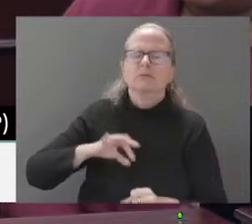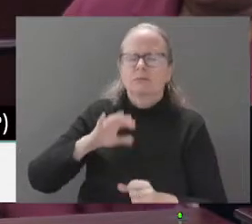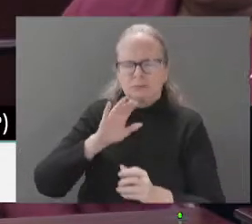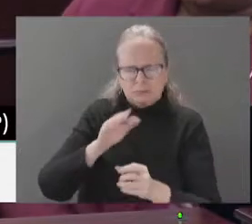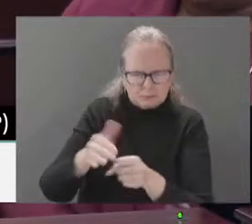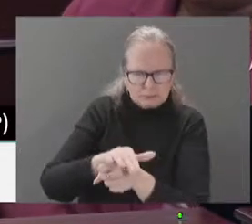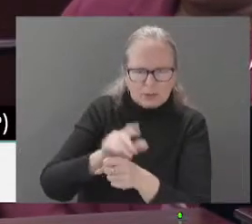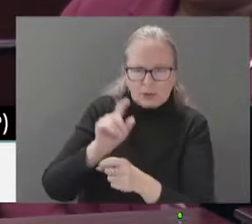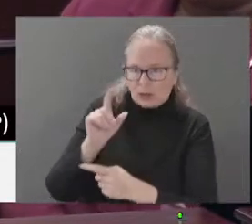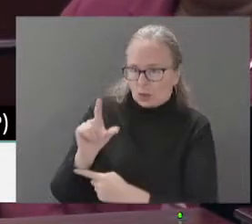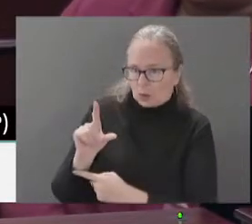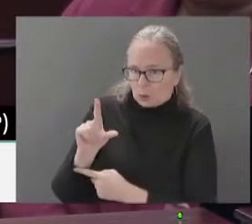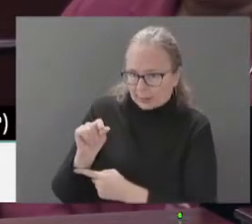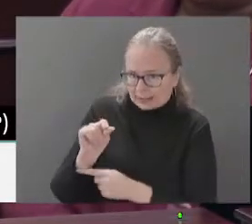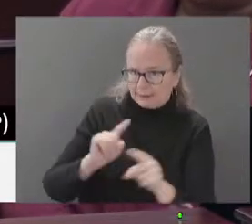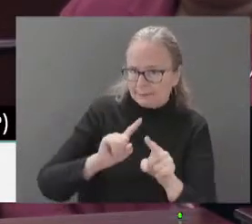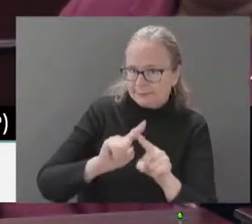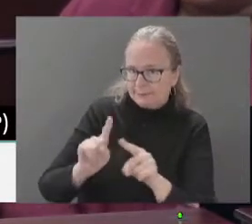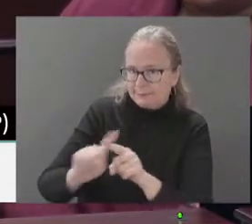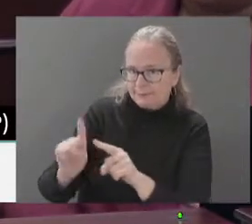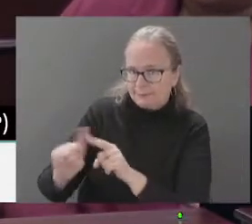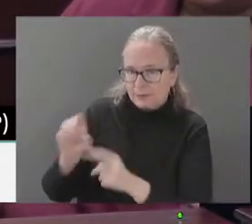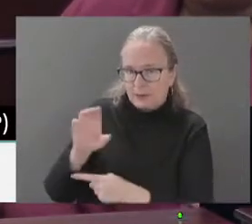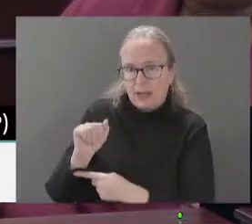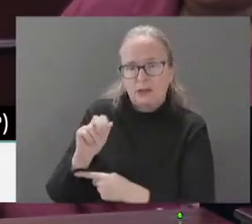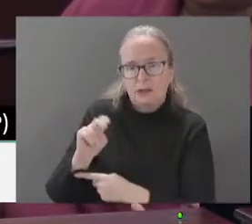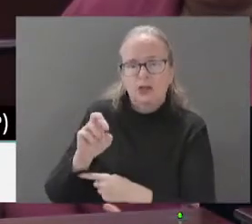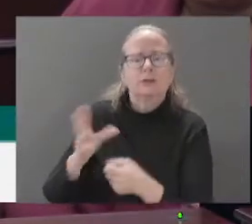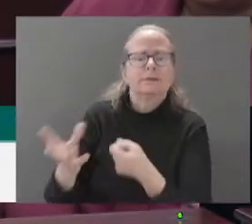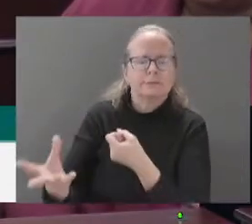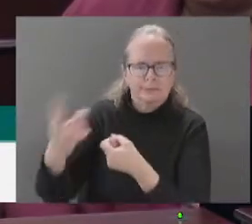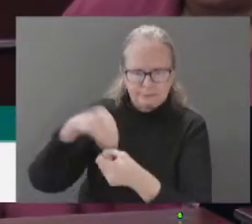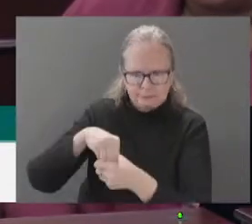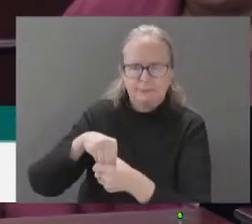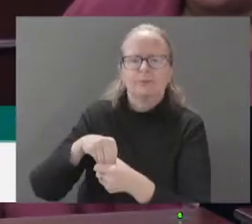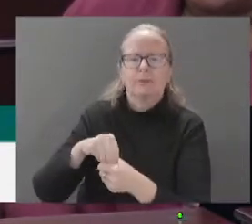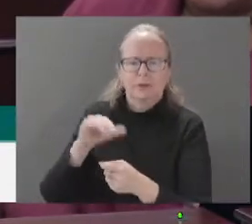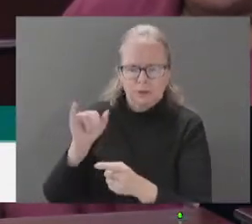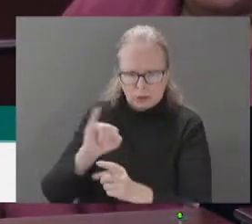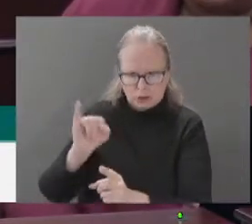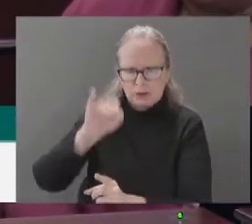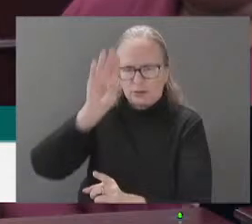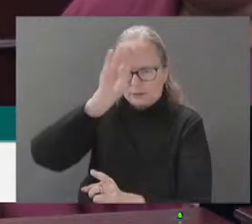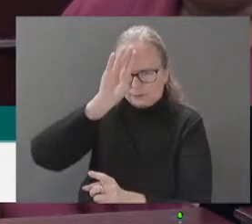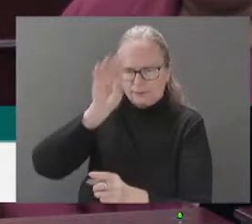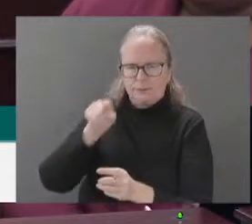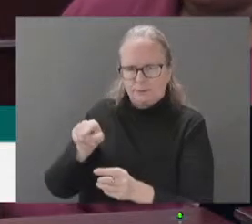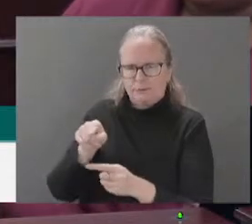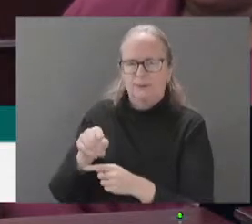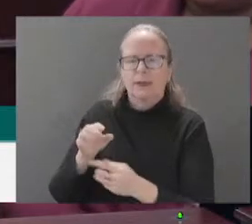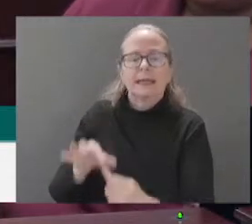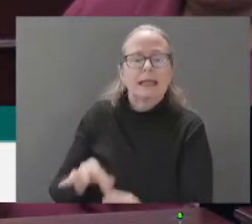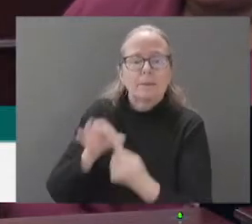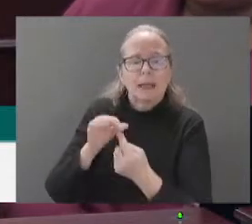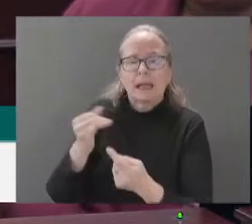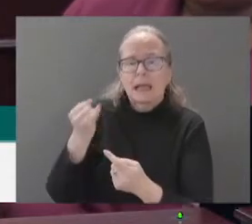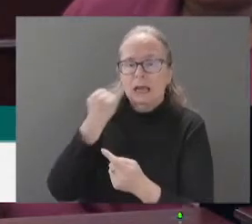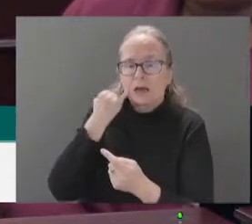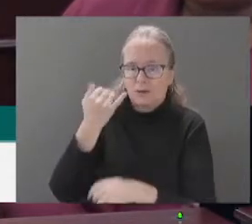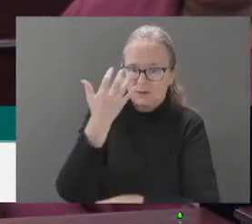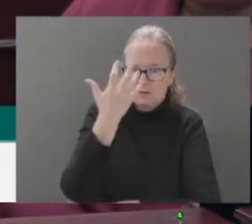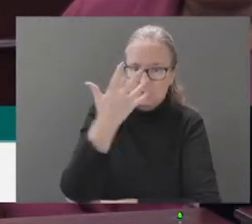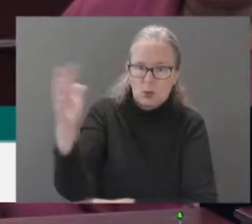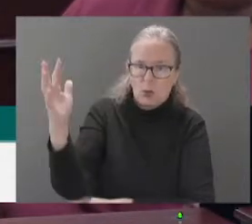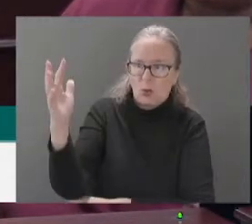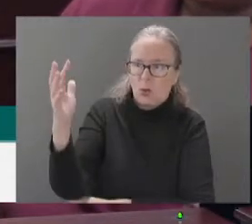standard for firefighters in Alberta unless of course those firefighters are fighting forest fires will the minister stop with this ridiculous